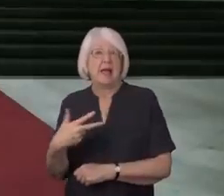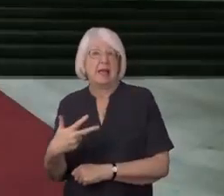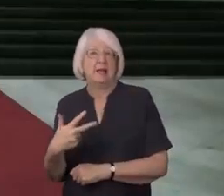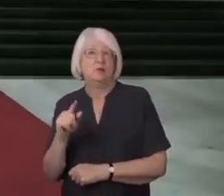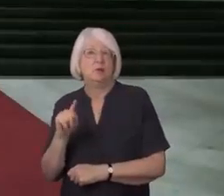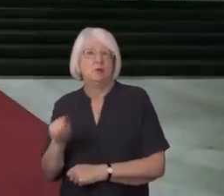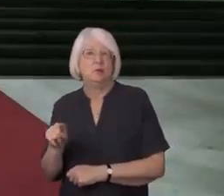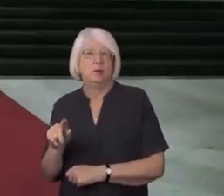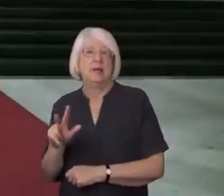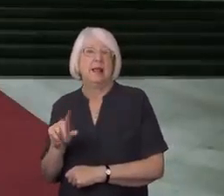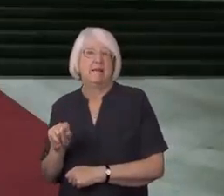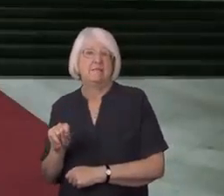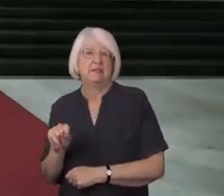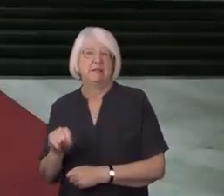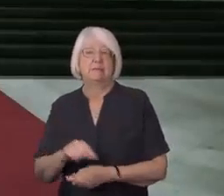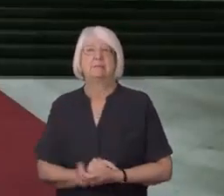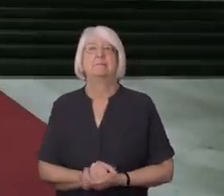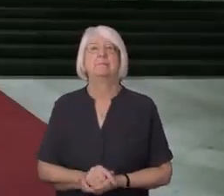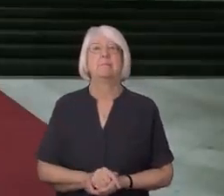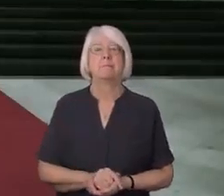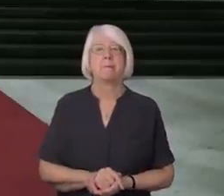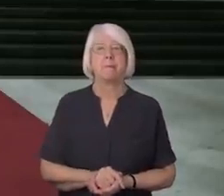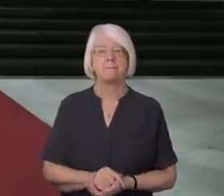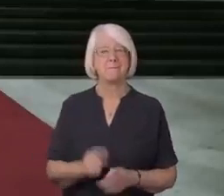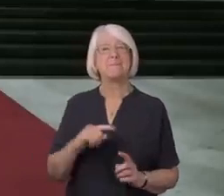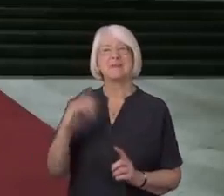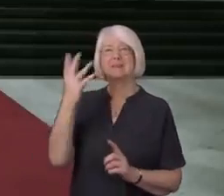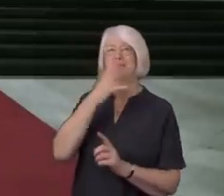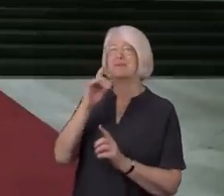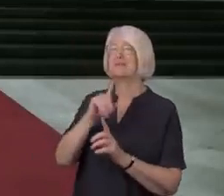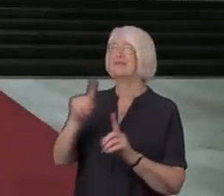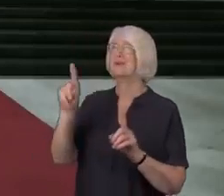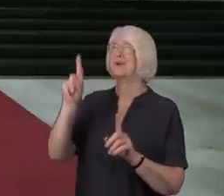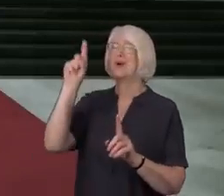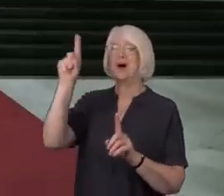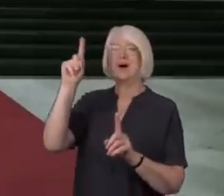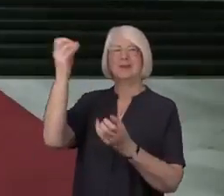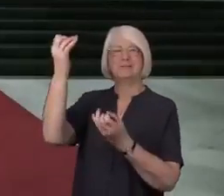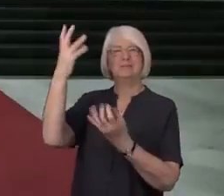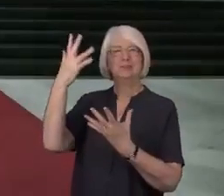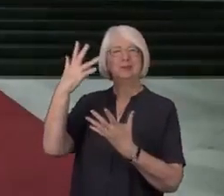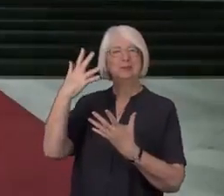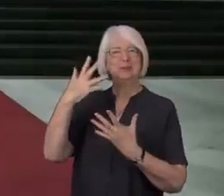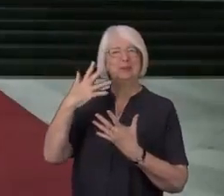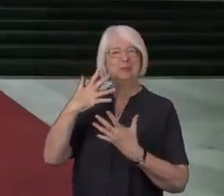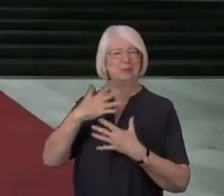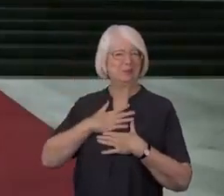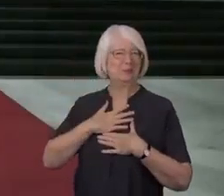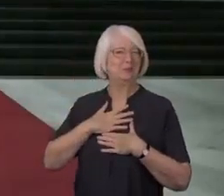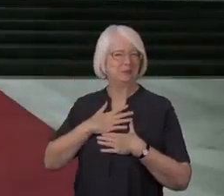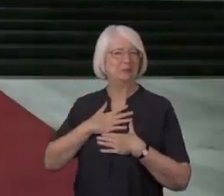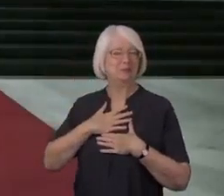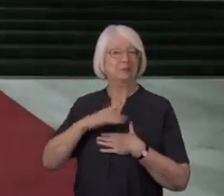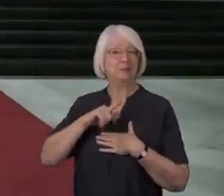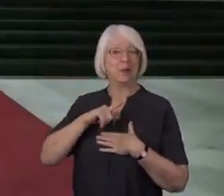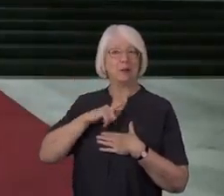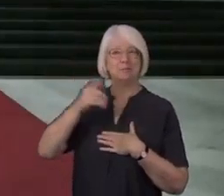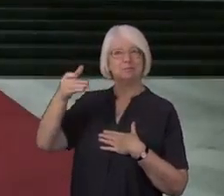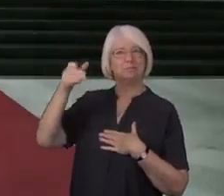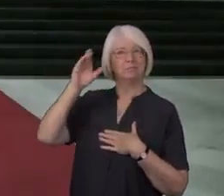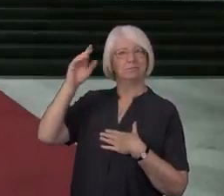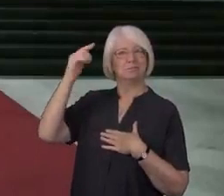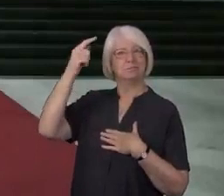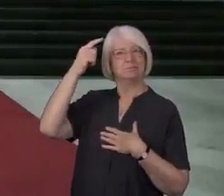11. The Spirit of the Lord God is upon me, because